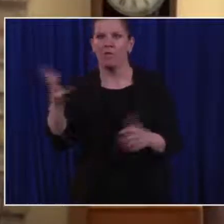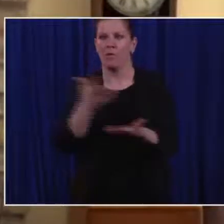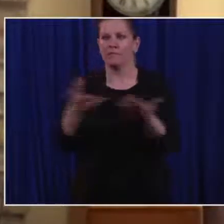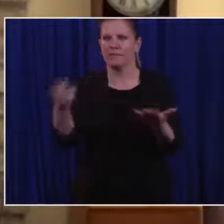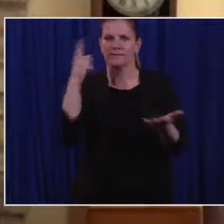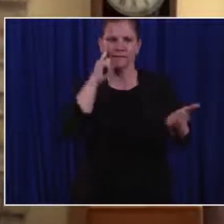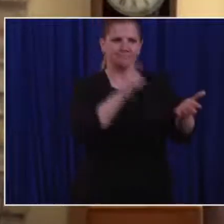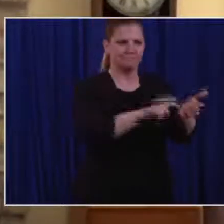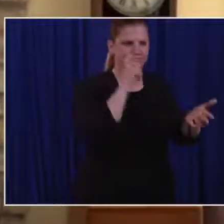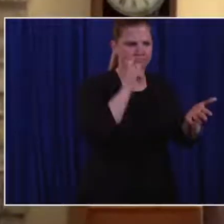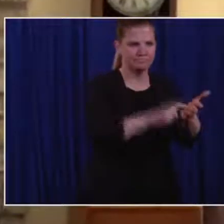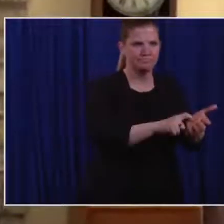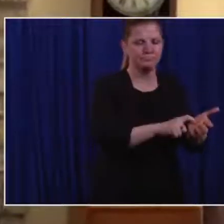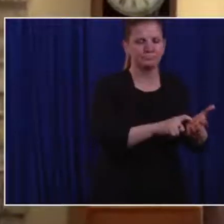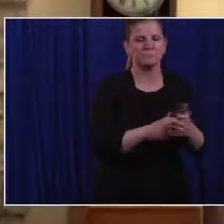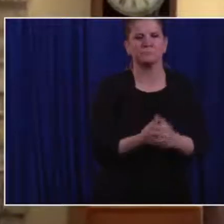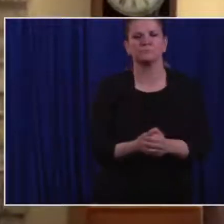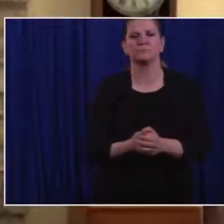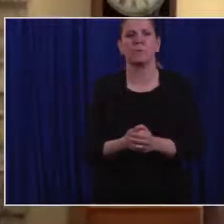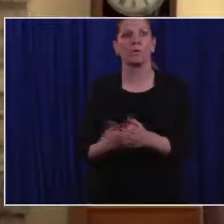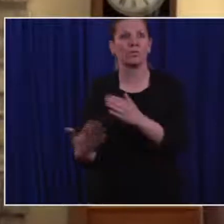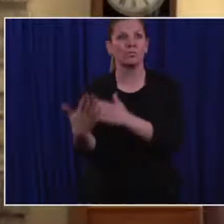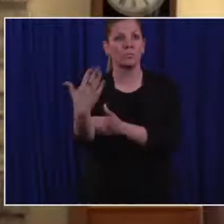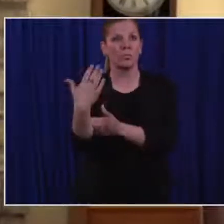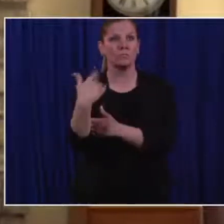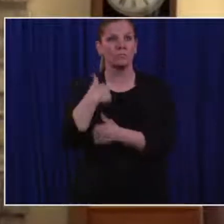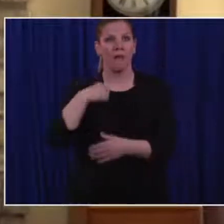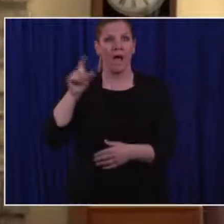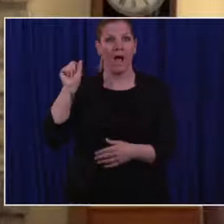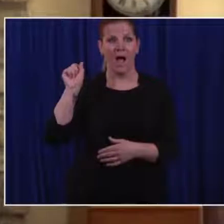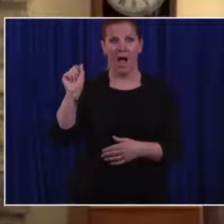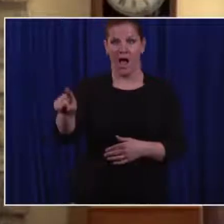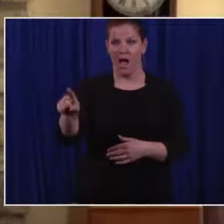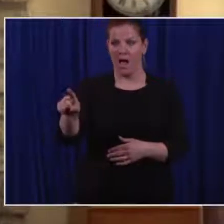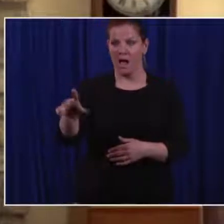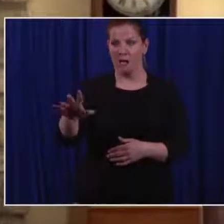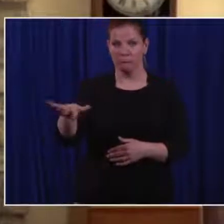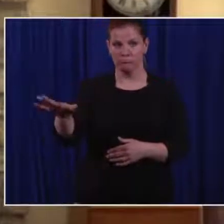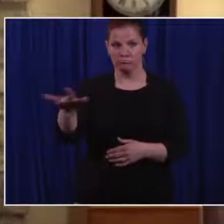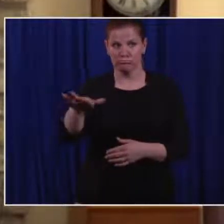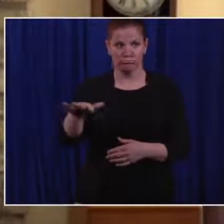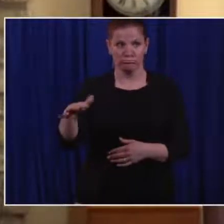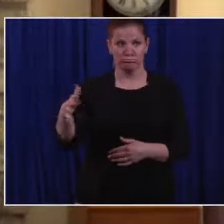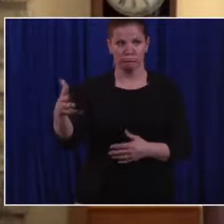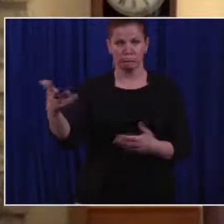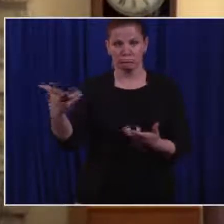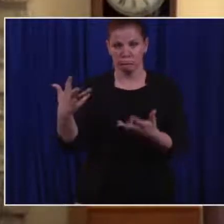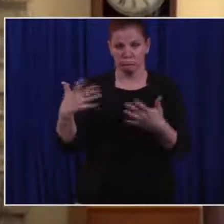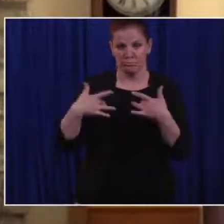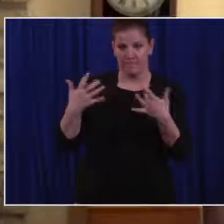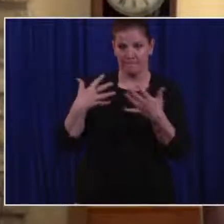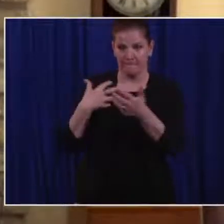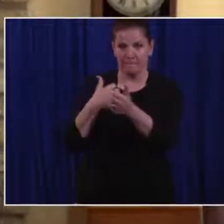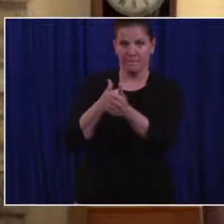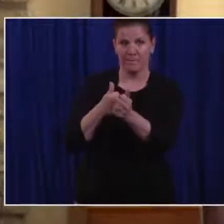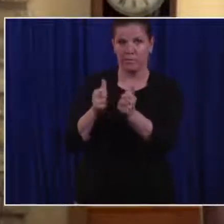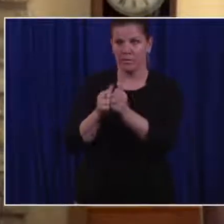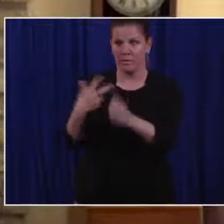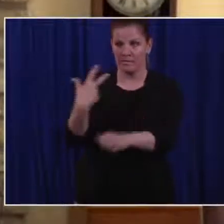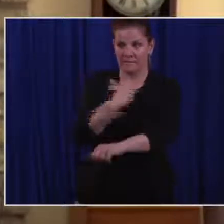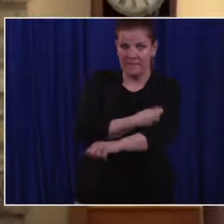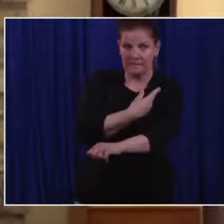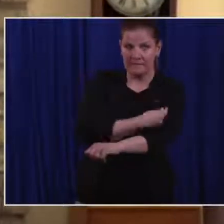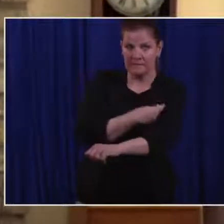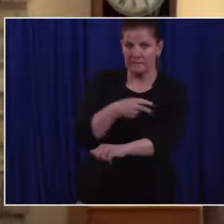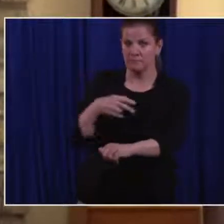that I asked them about this morning was the uptake of the vaccines. And they